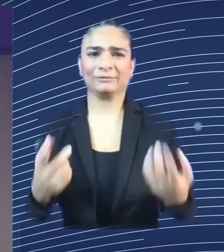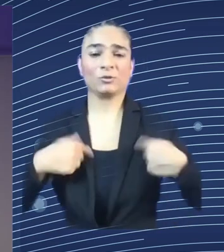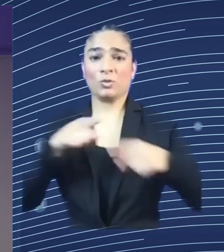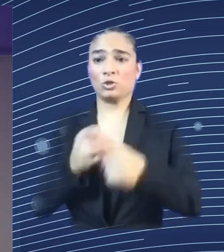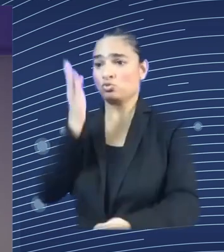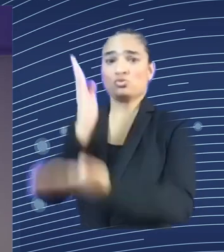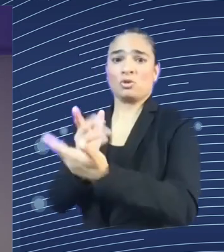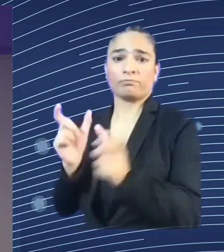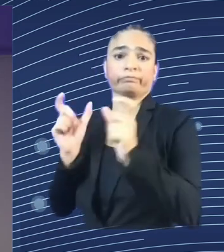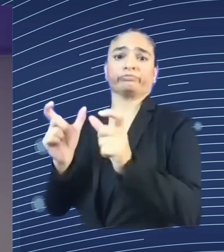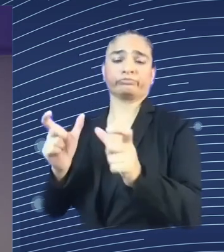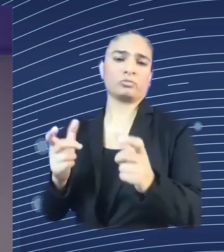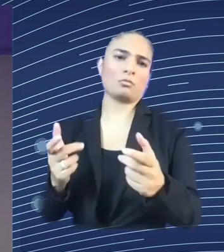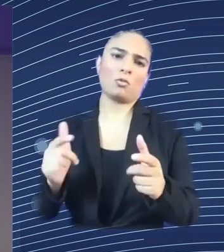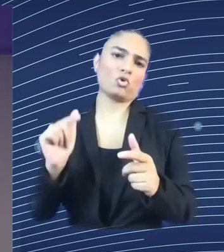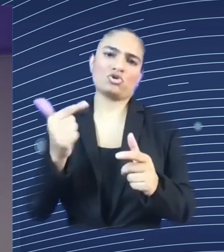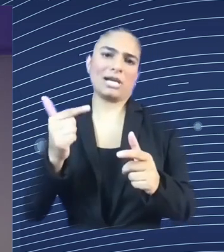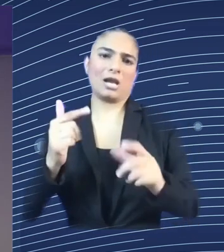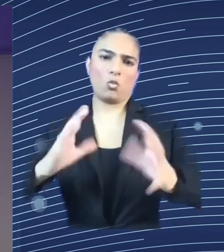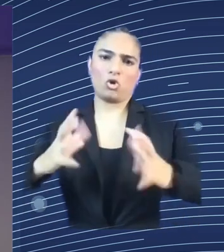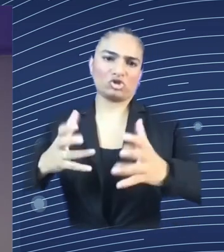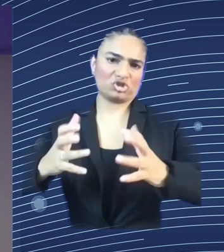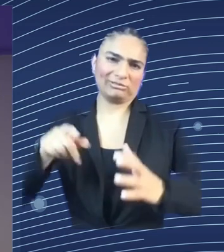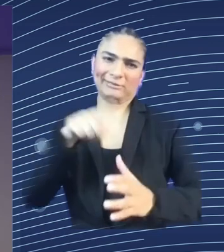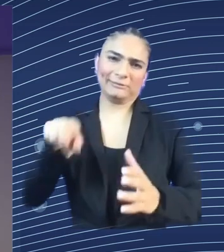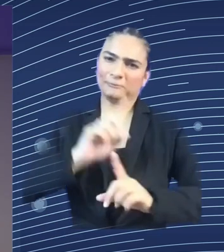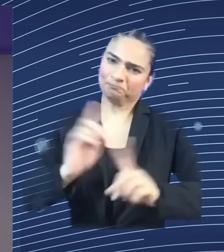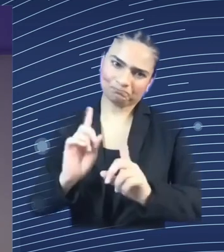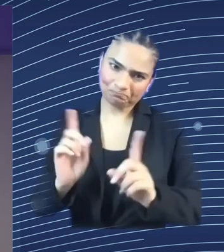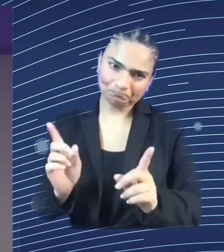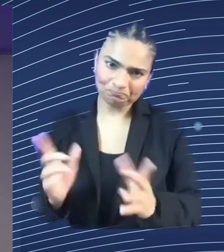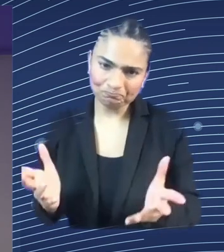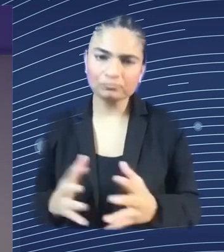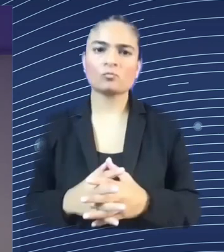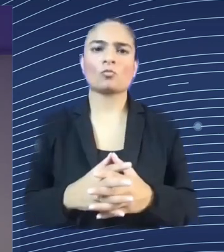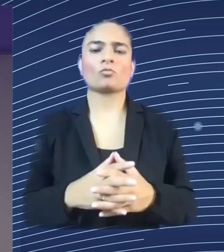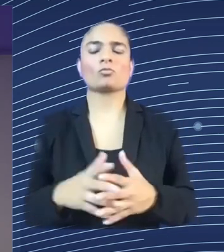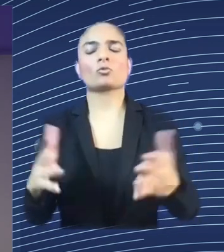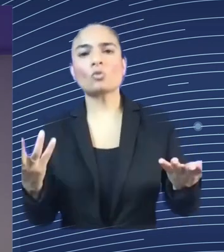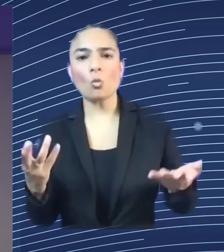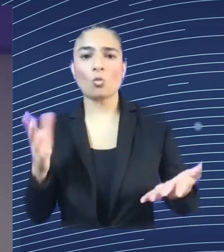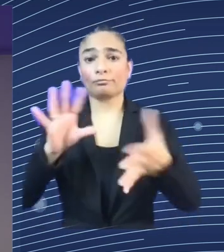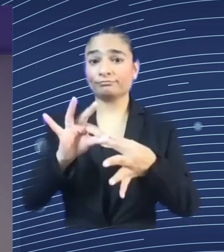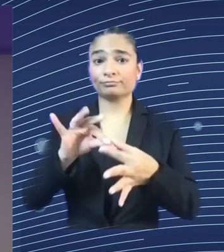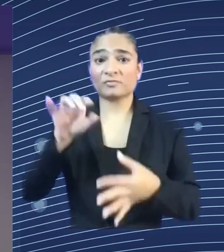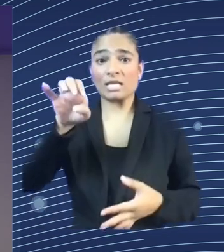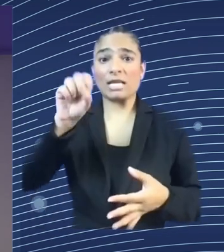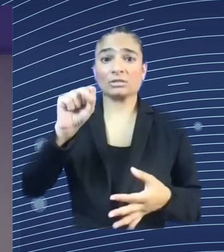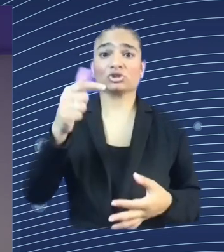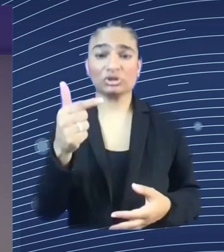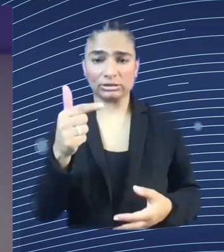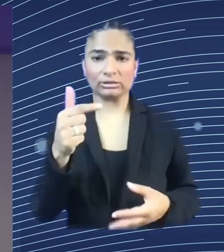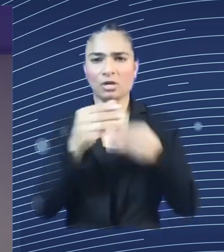that you mentioned companies which want to show the minimum. From what I've seen